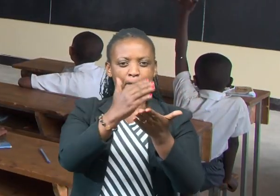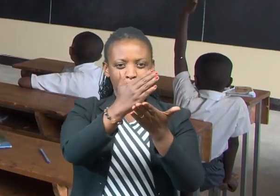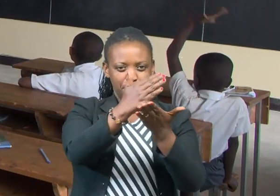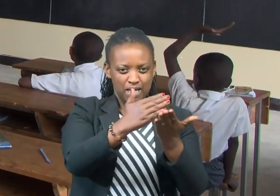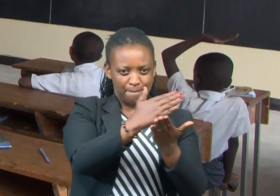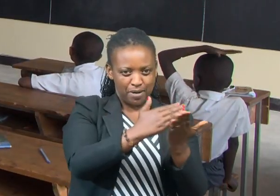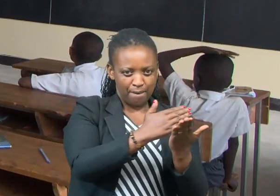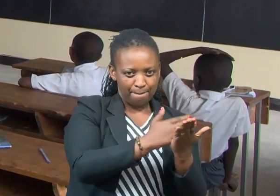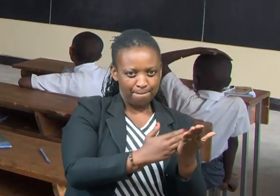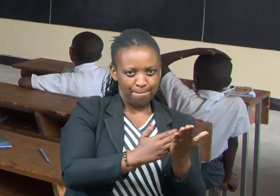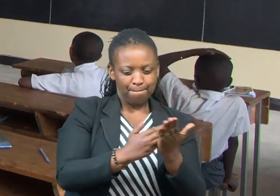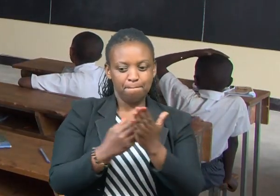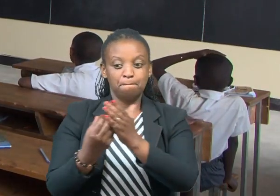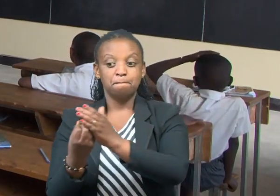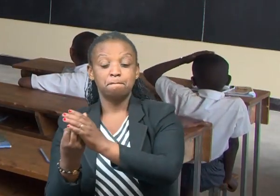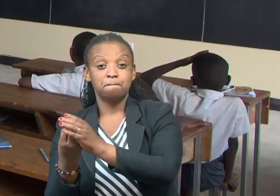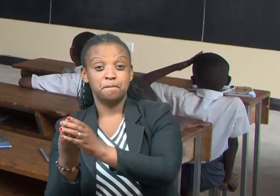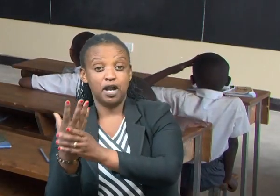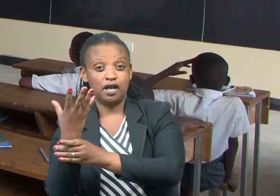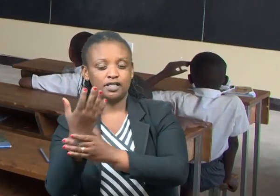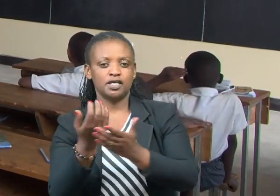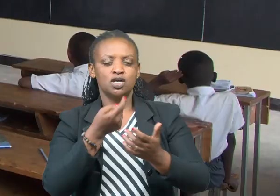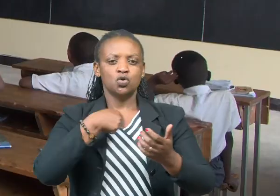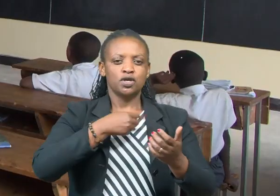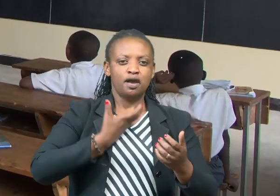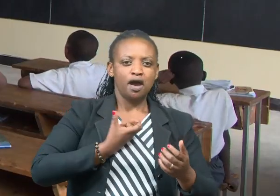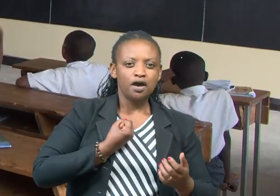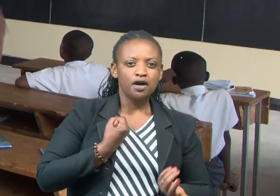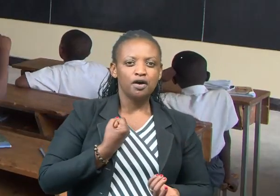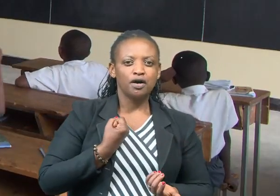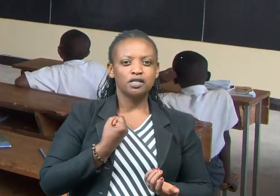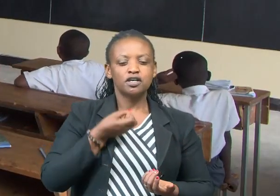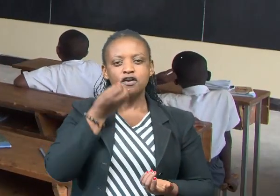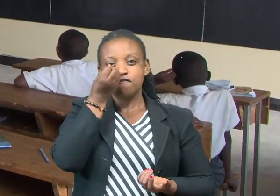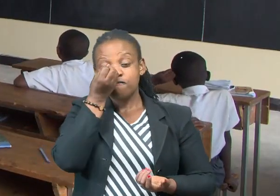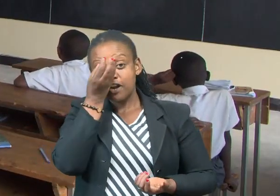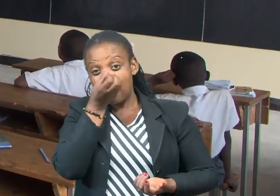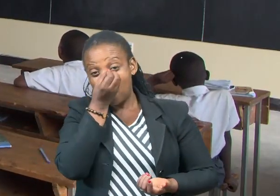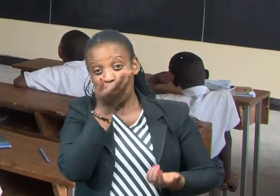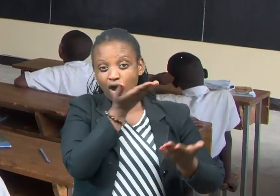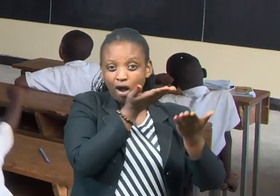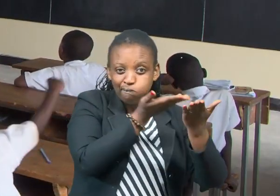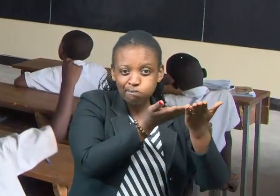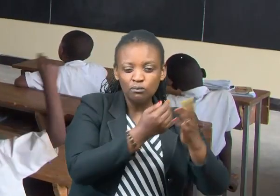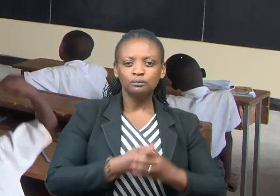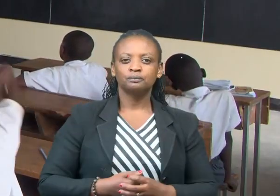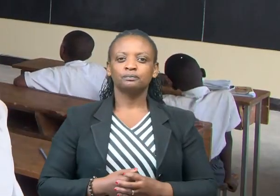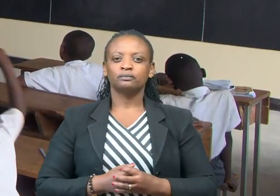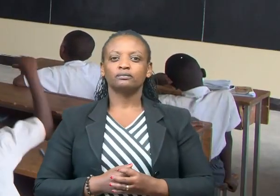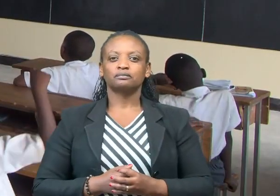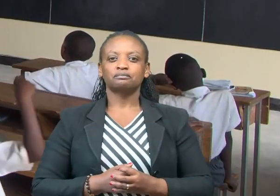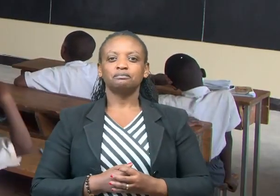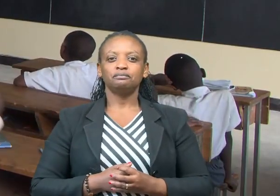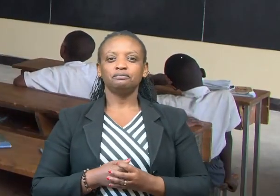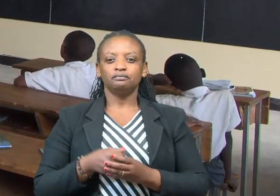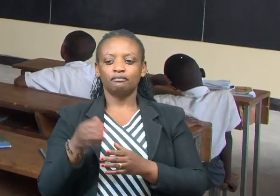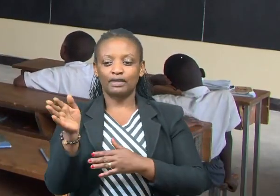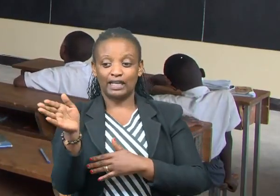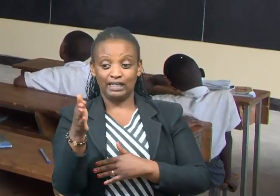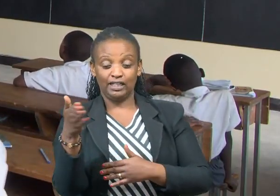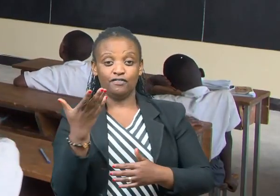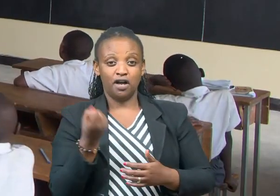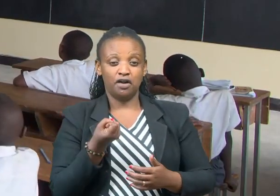of plants. So we have the flower, the